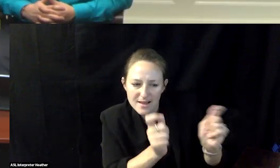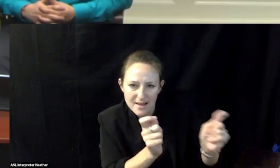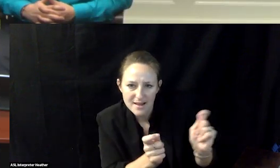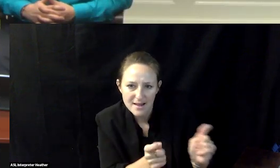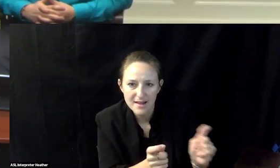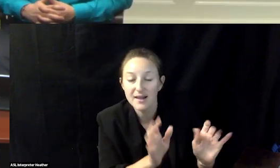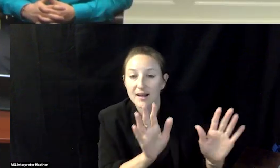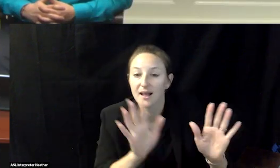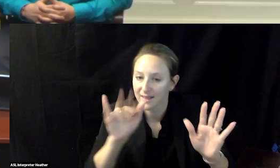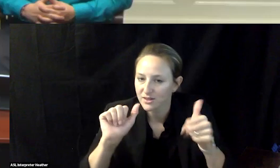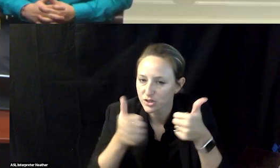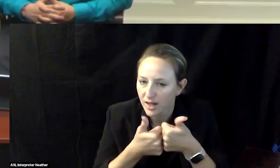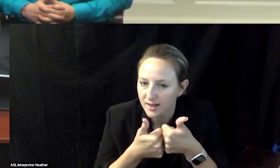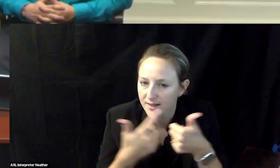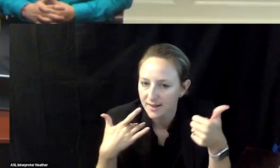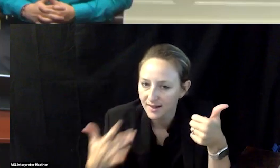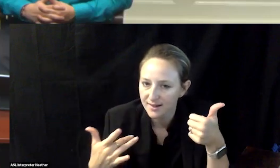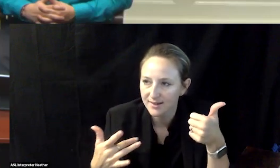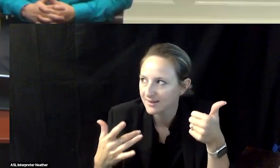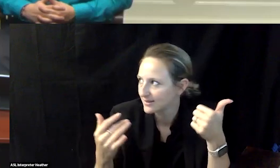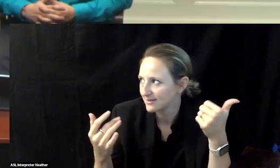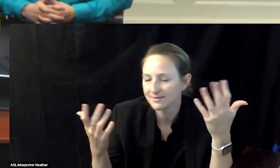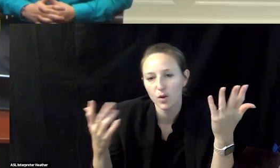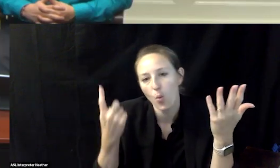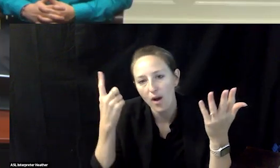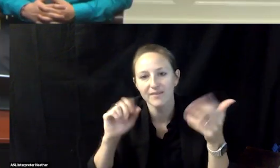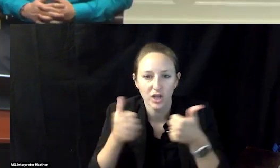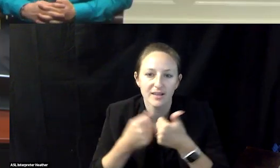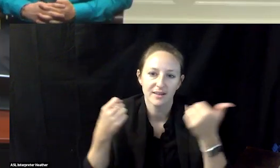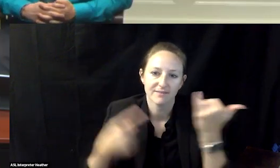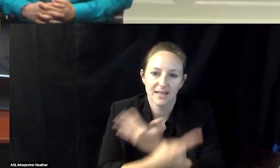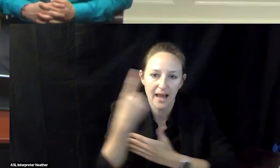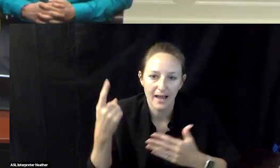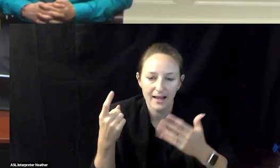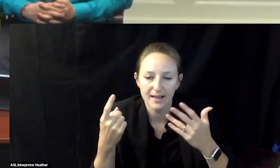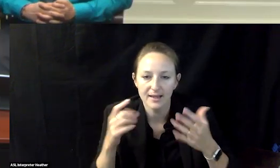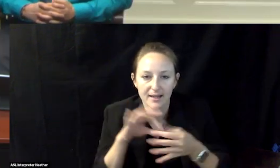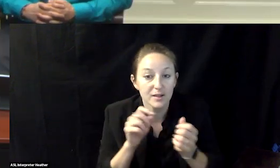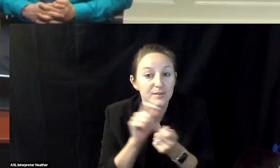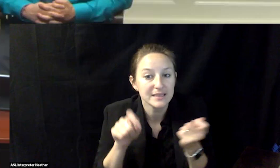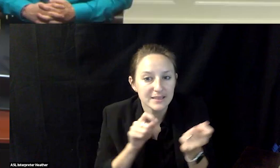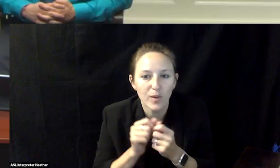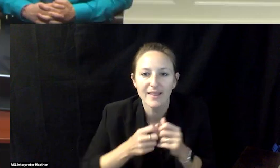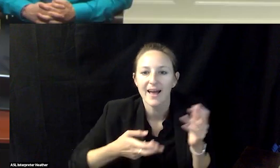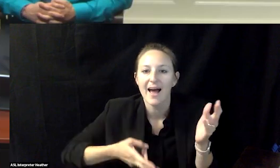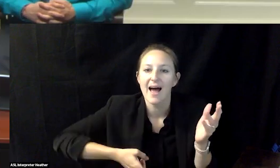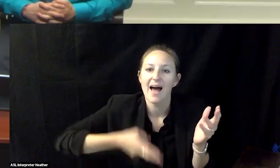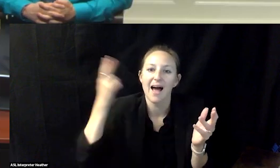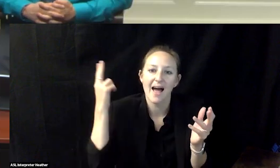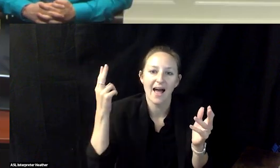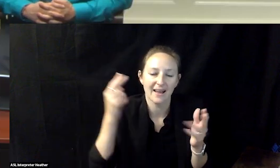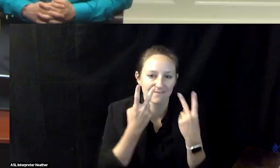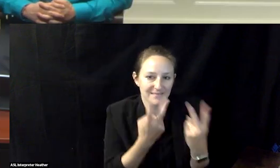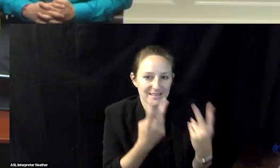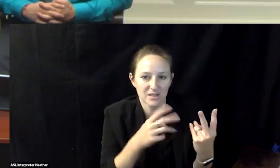That's always the challenge of today, or one of the challenges of today, particularly with the high traffic sites, because they want you to keep